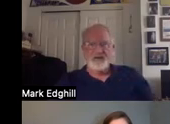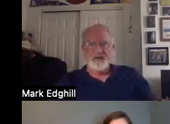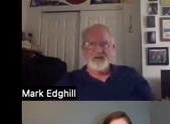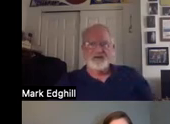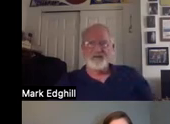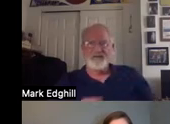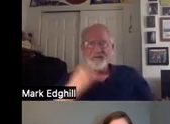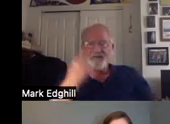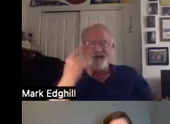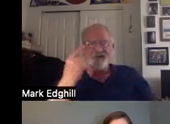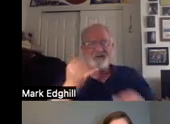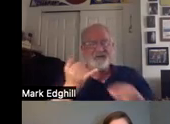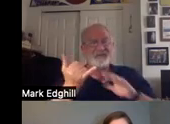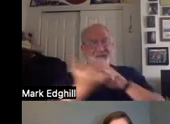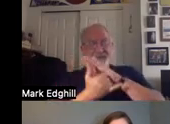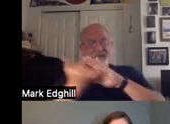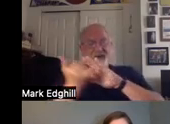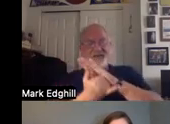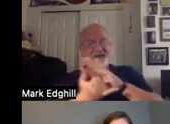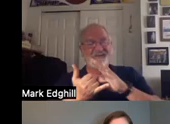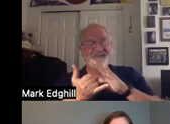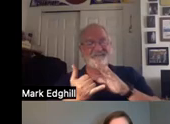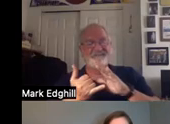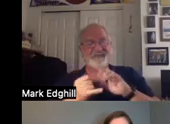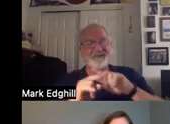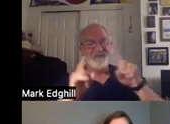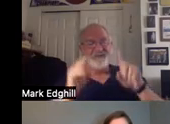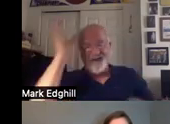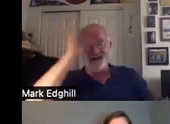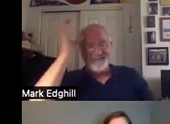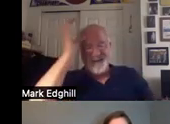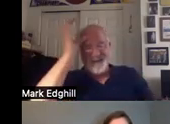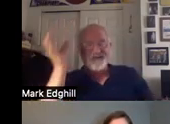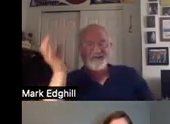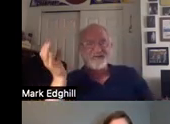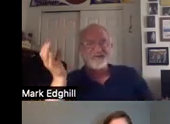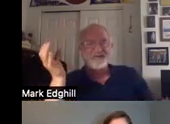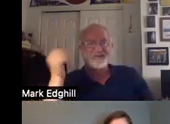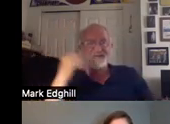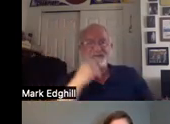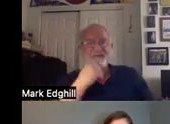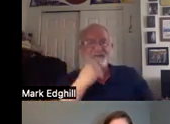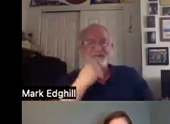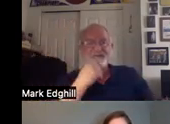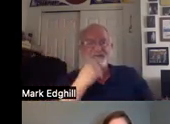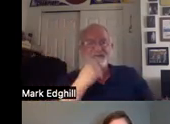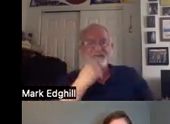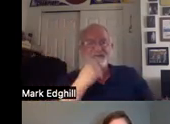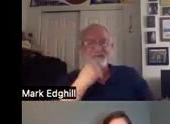Okay. You know, I was thinking on a subway. That's. You know, I was thinking about on a subway. That's a really different